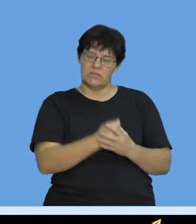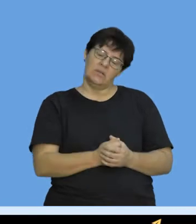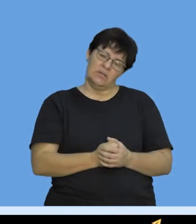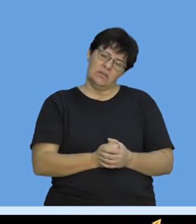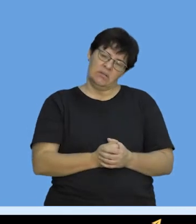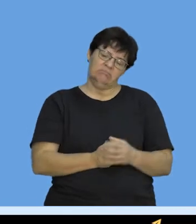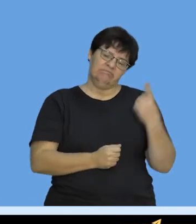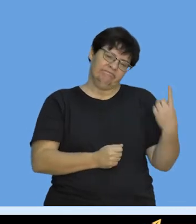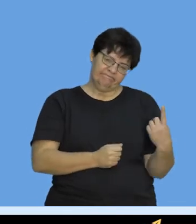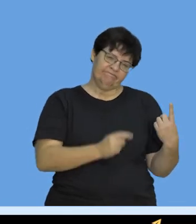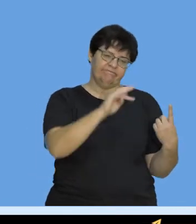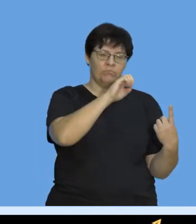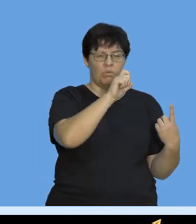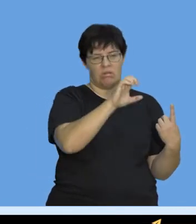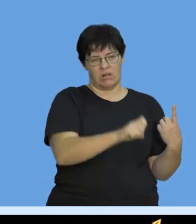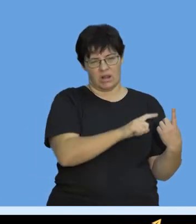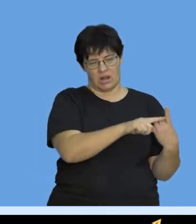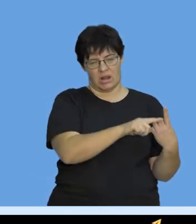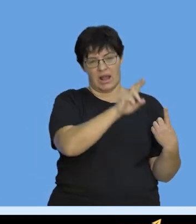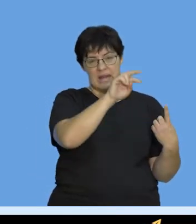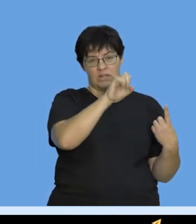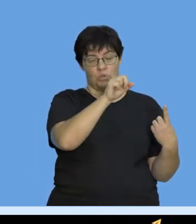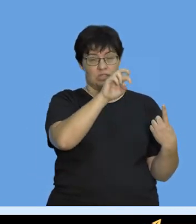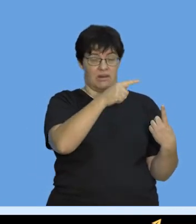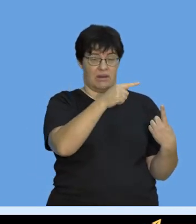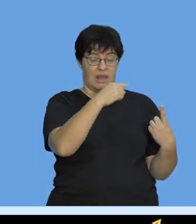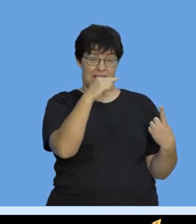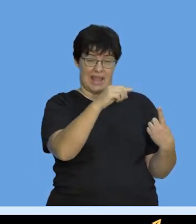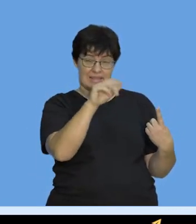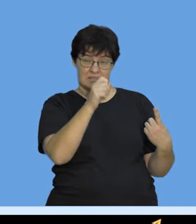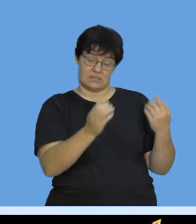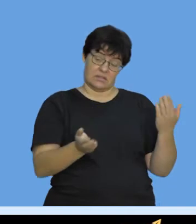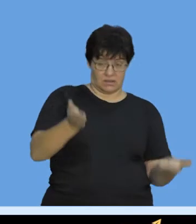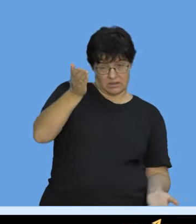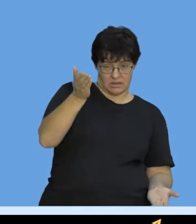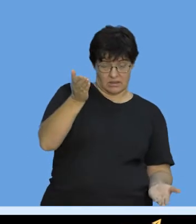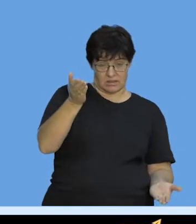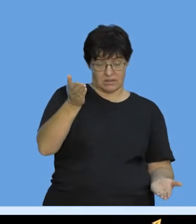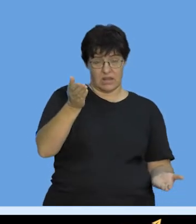with 1 mole of nitrogen gas. You'd immediately realize that the